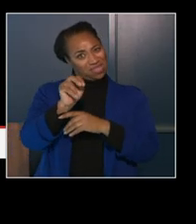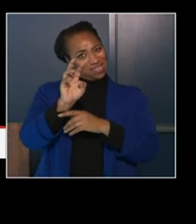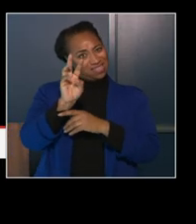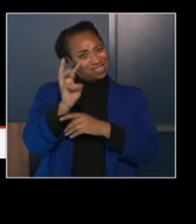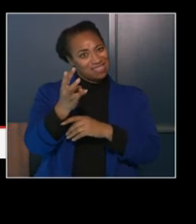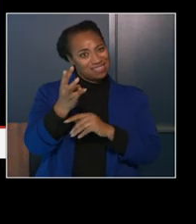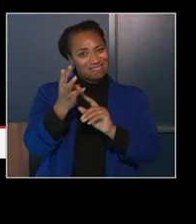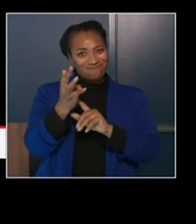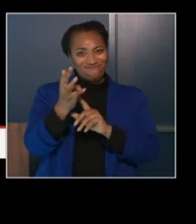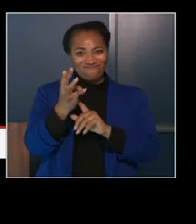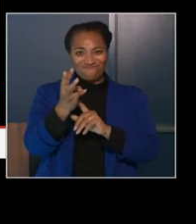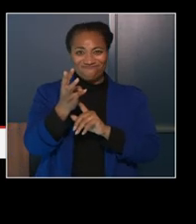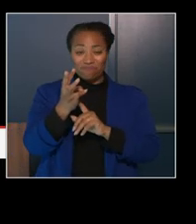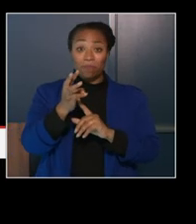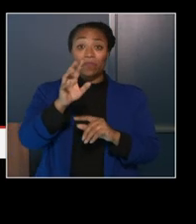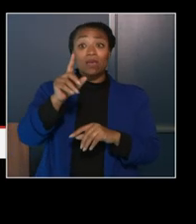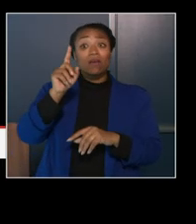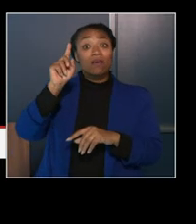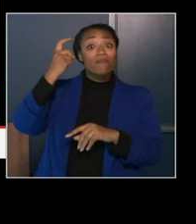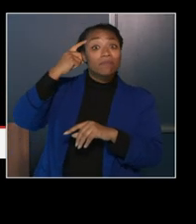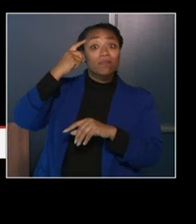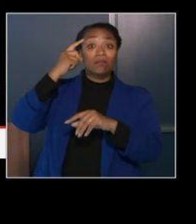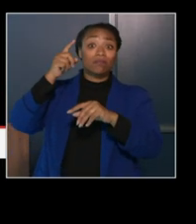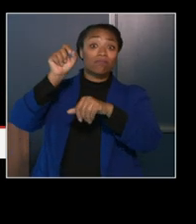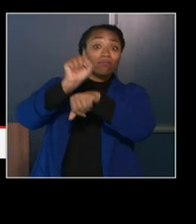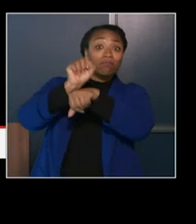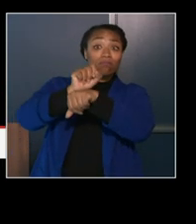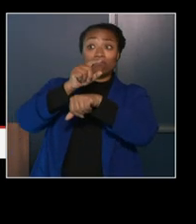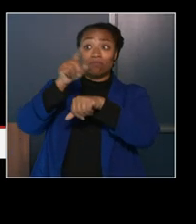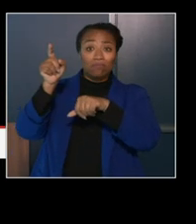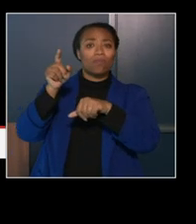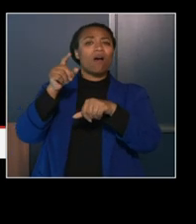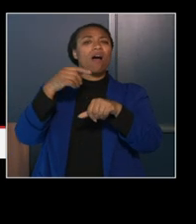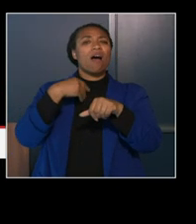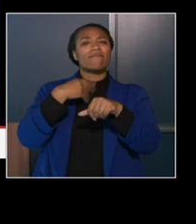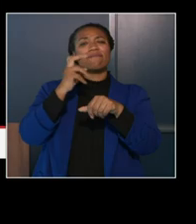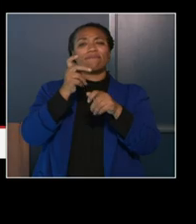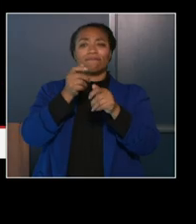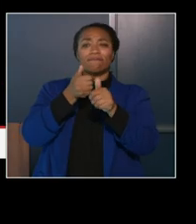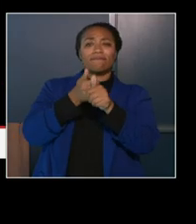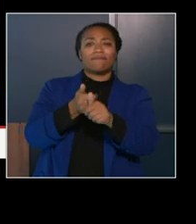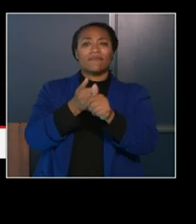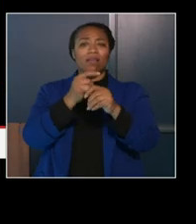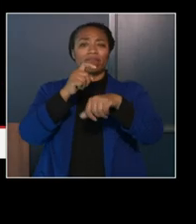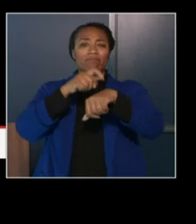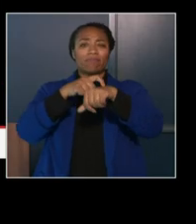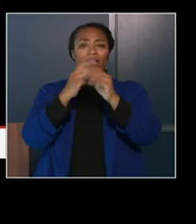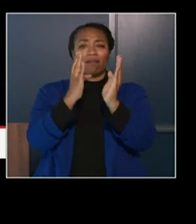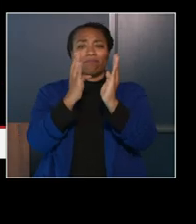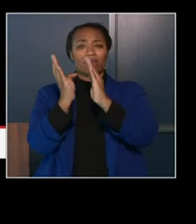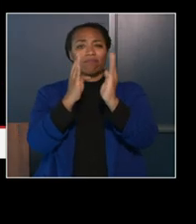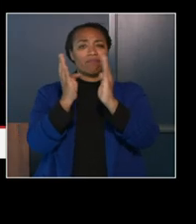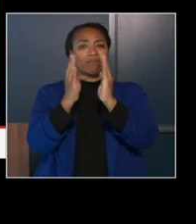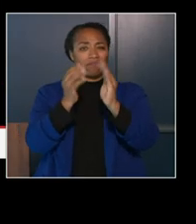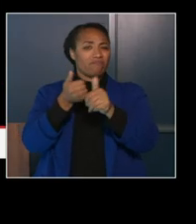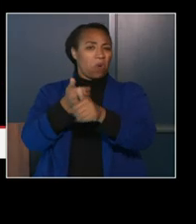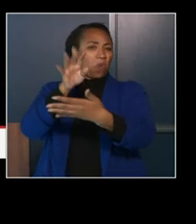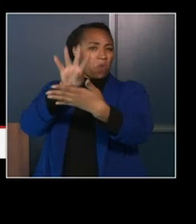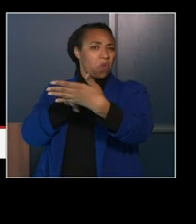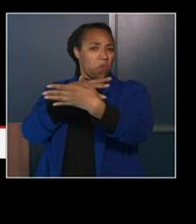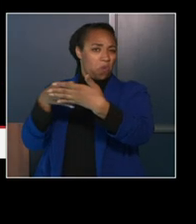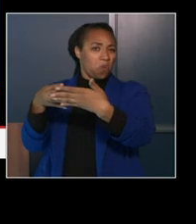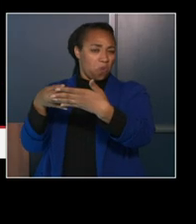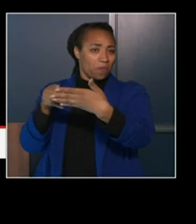modified posture. All those workers who have a remote work arrangement should use